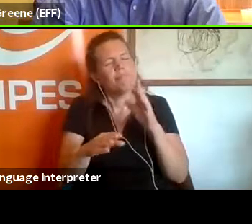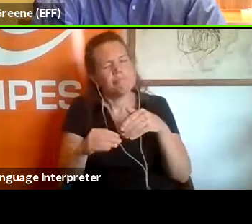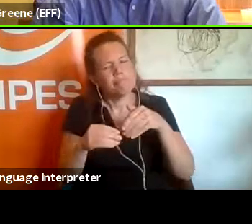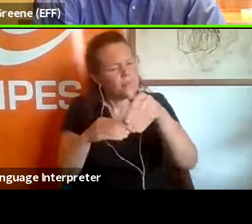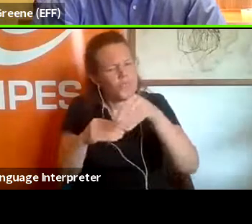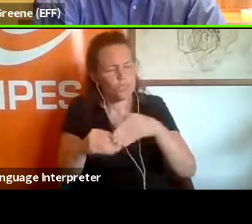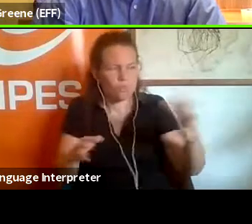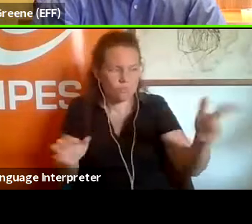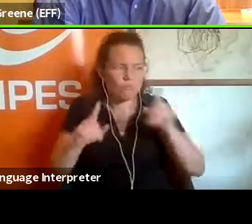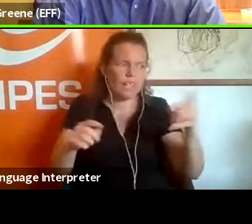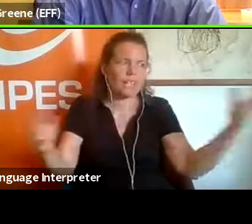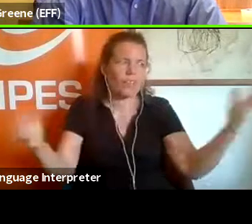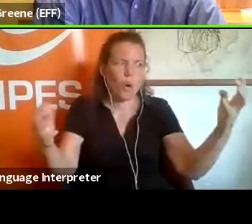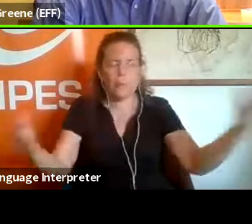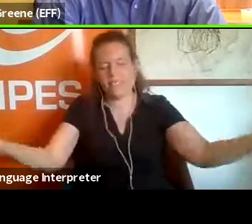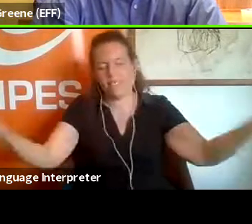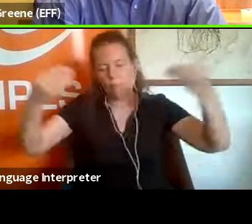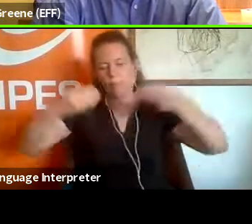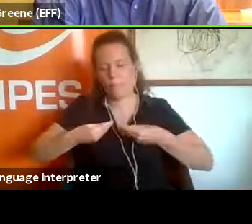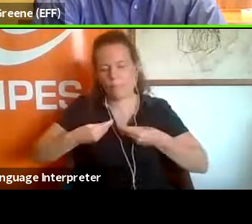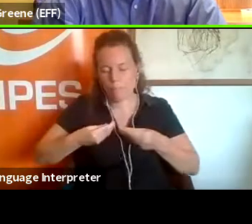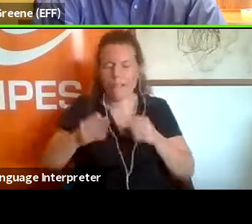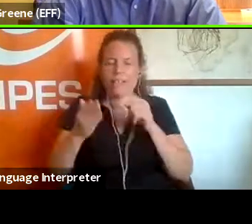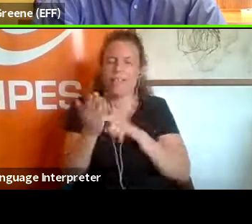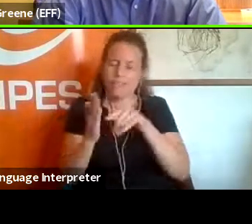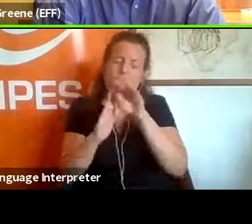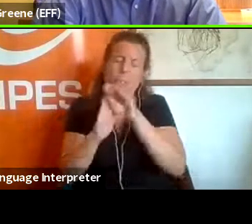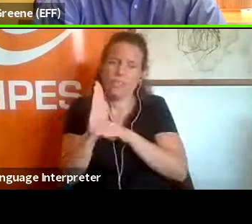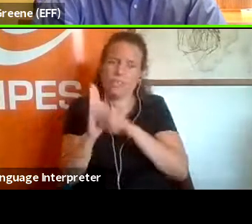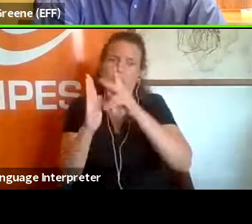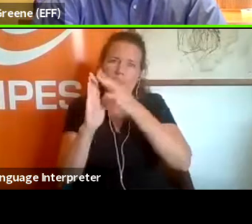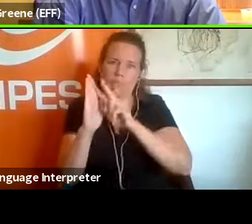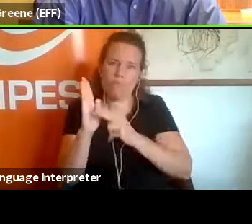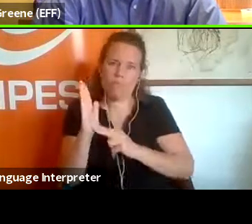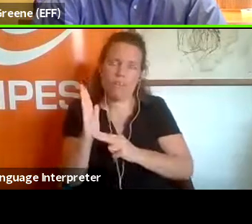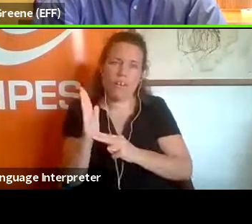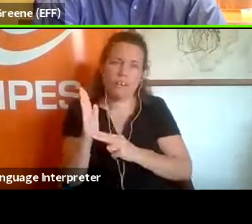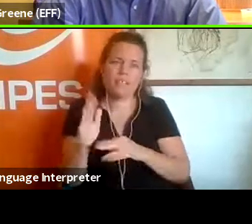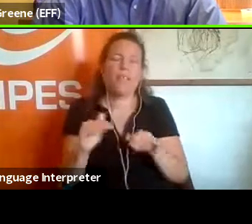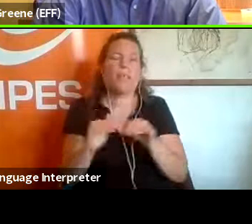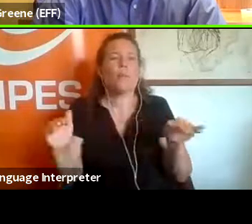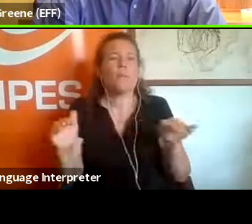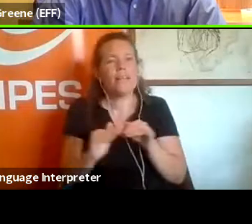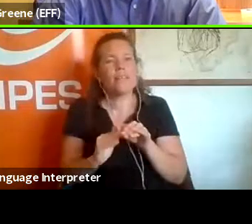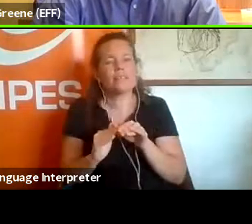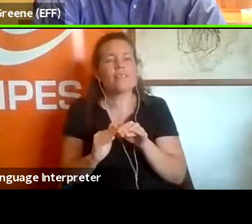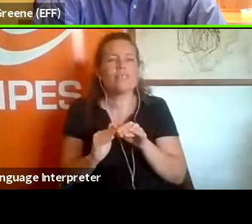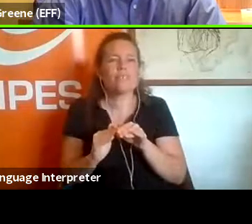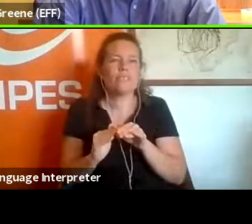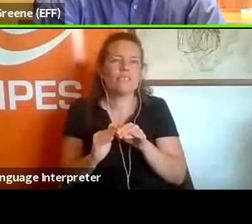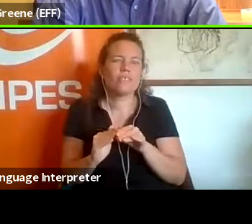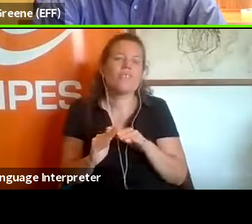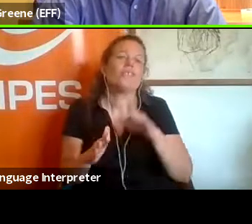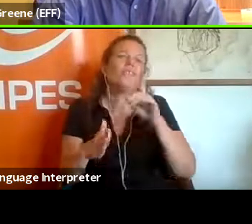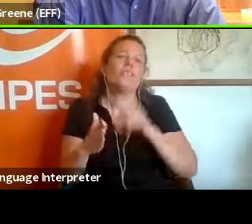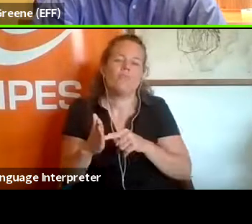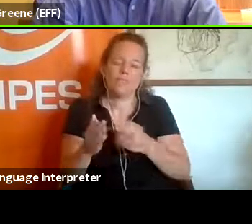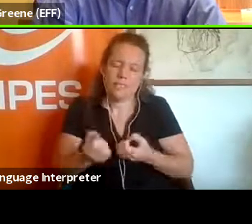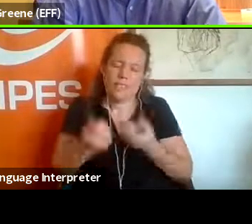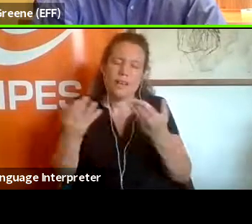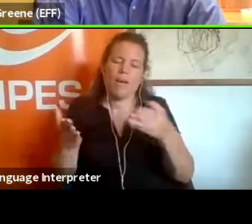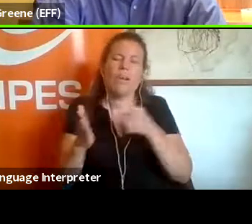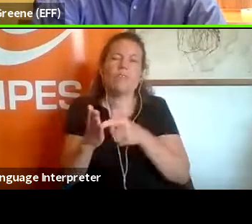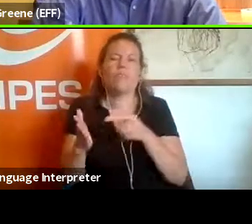started work on revising the principles based on the recommendations that have come out of that report.